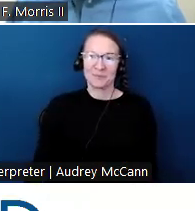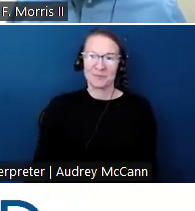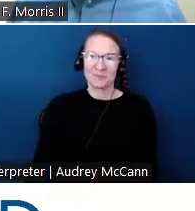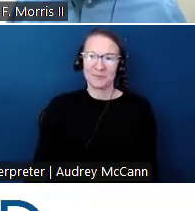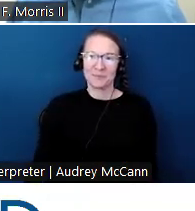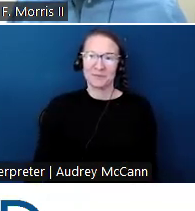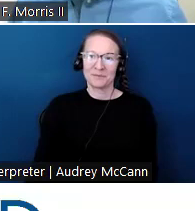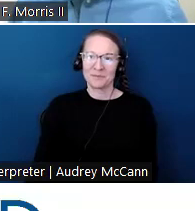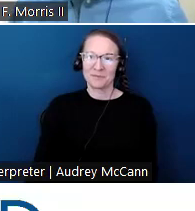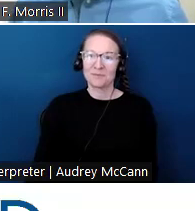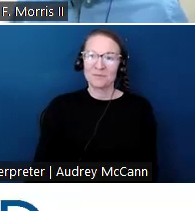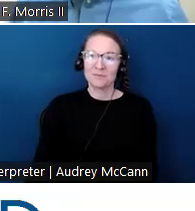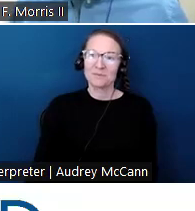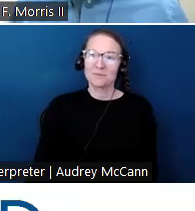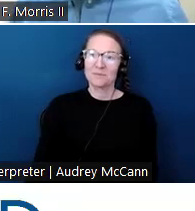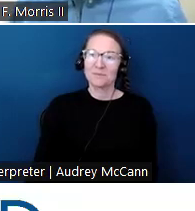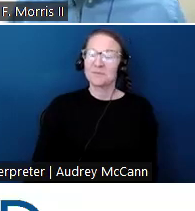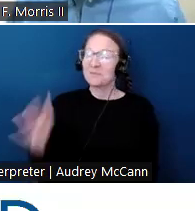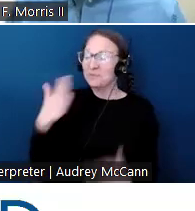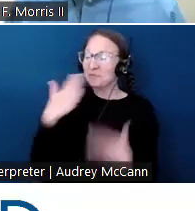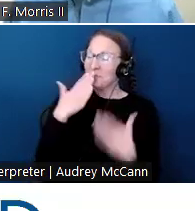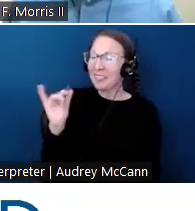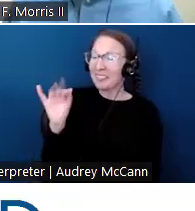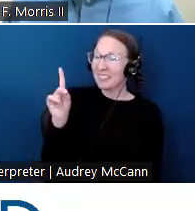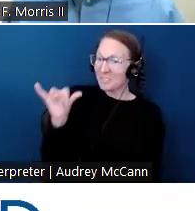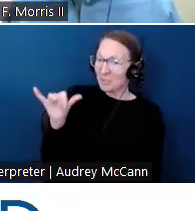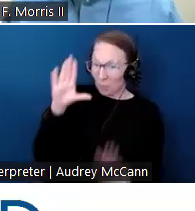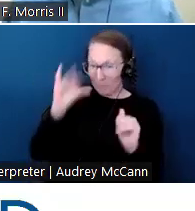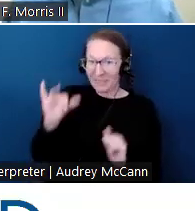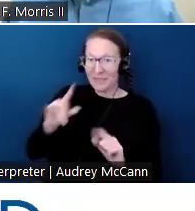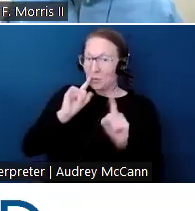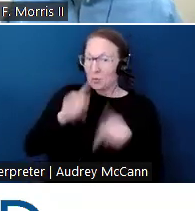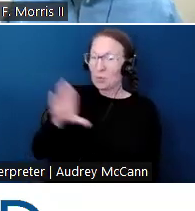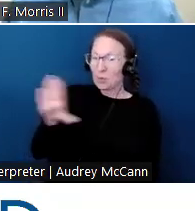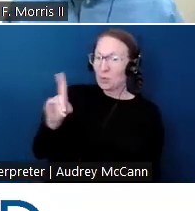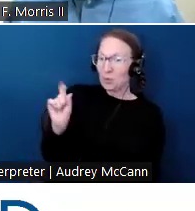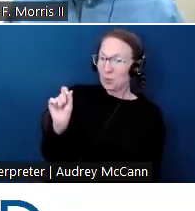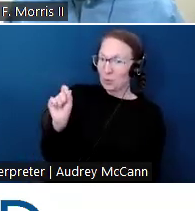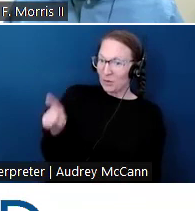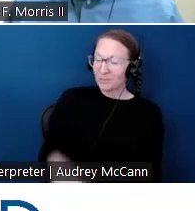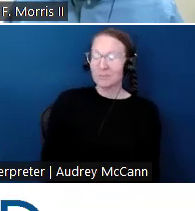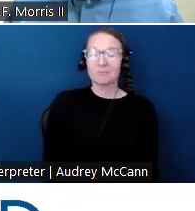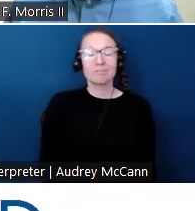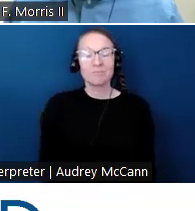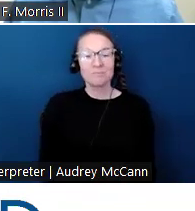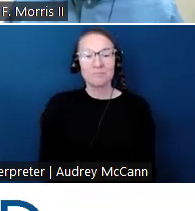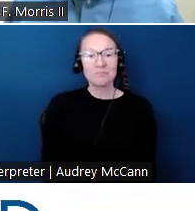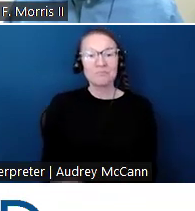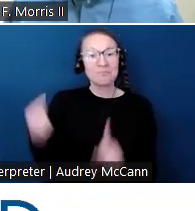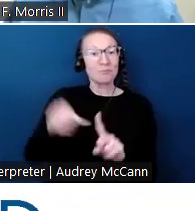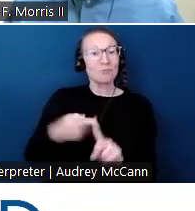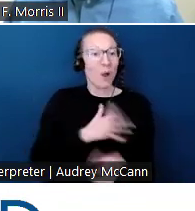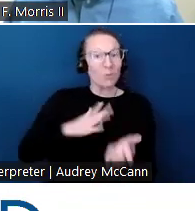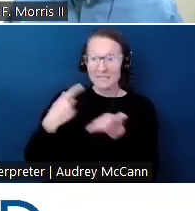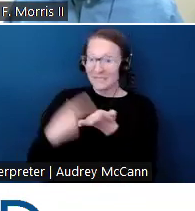Thanks, Lindsay, and hope that answered the question that we got. Coming back to our discussion here, I did want to